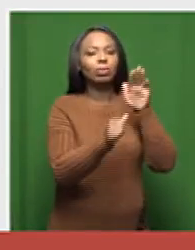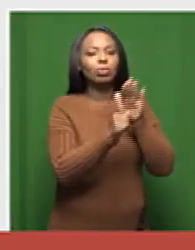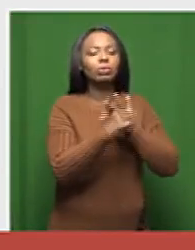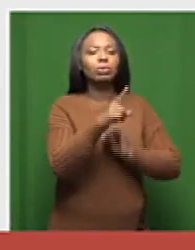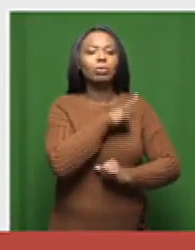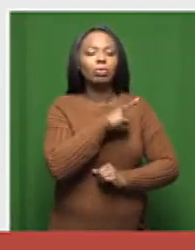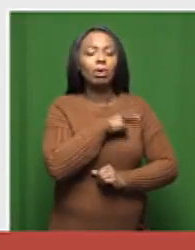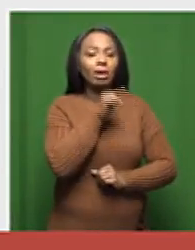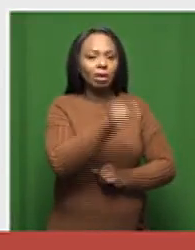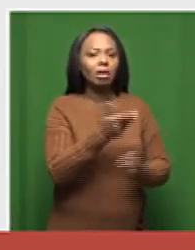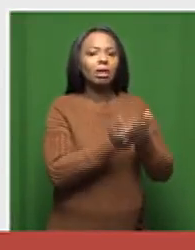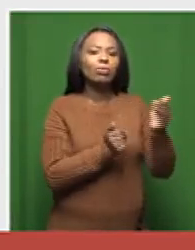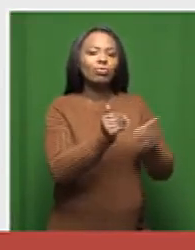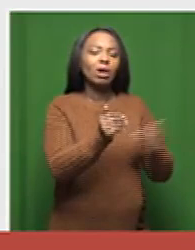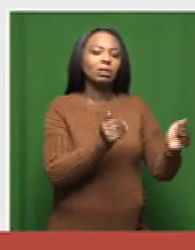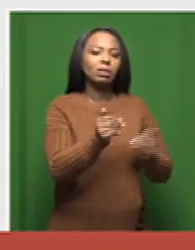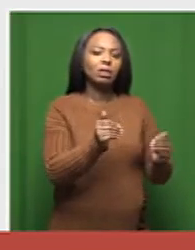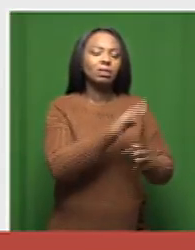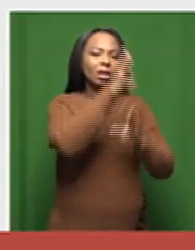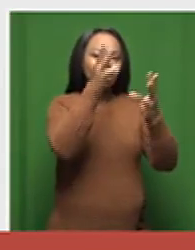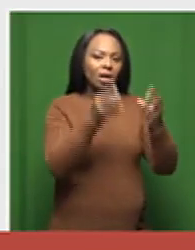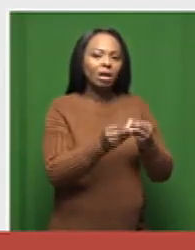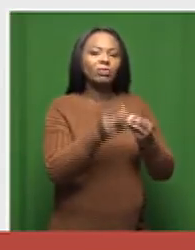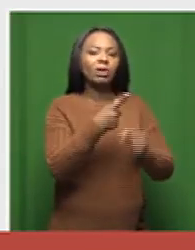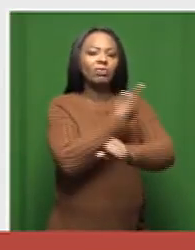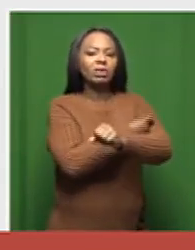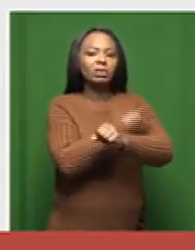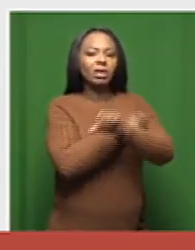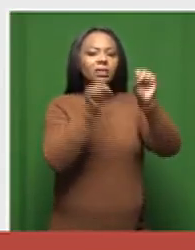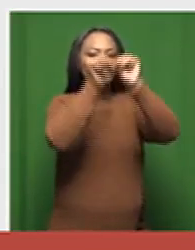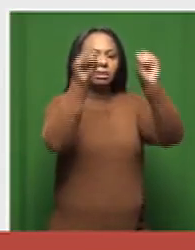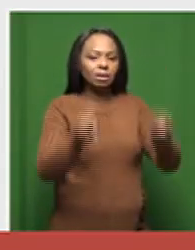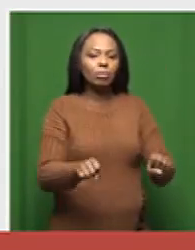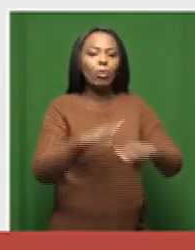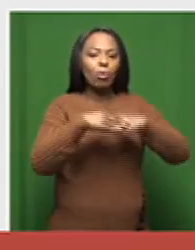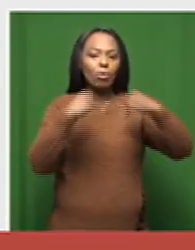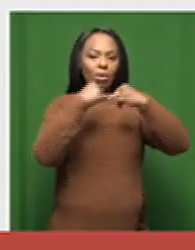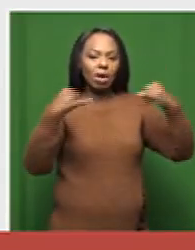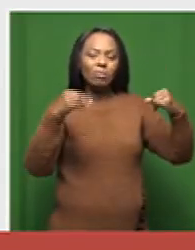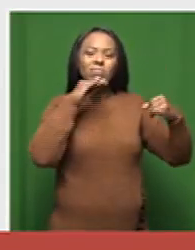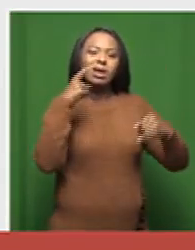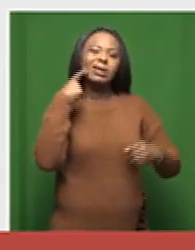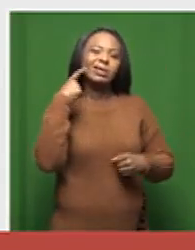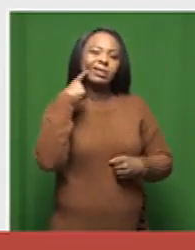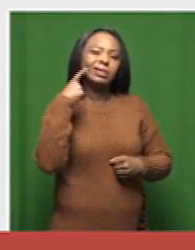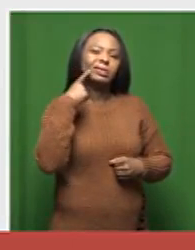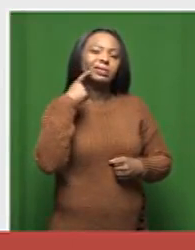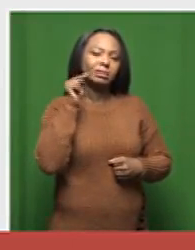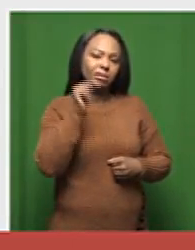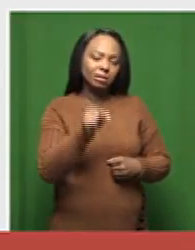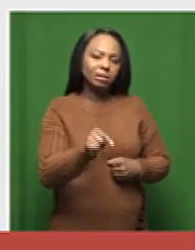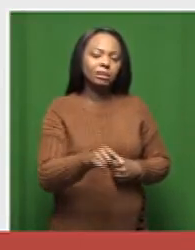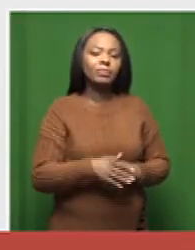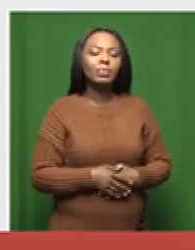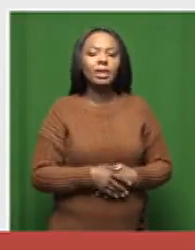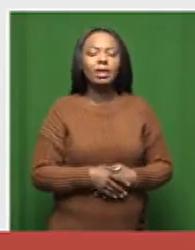effectively manages the entire vaccination system on a digital platform. The EVDS system, which I